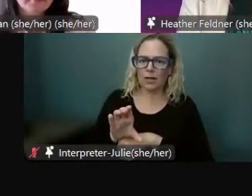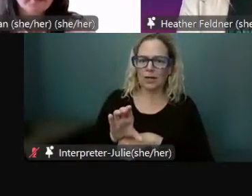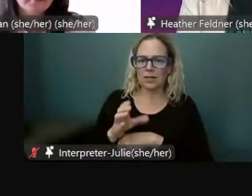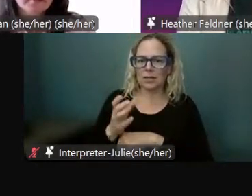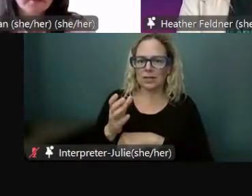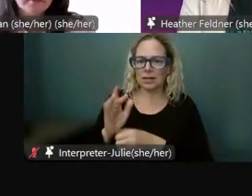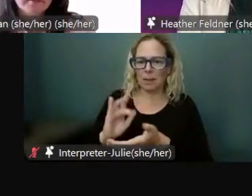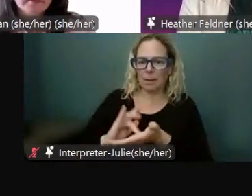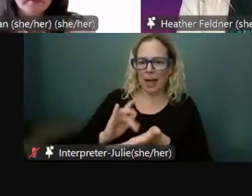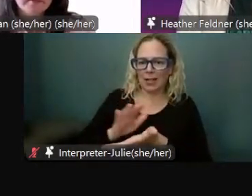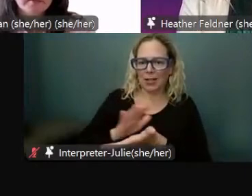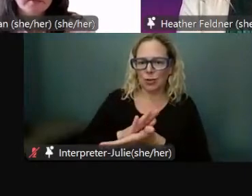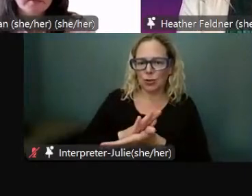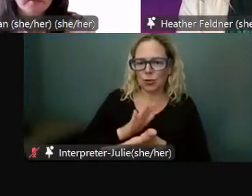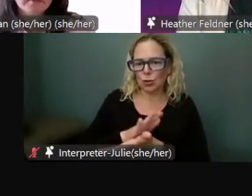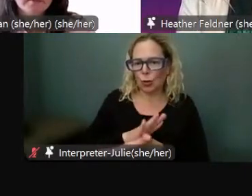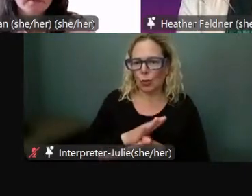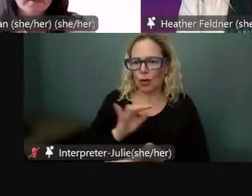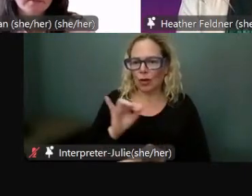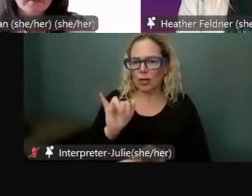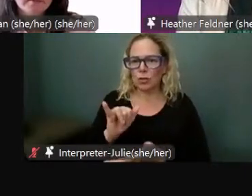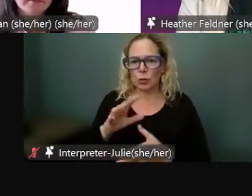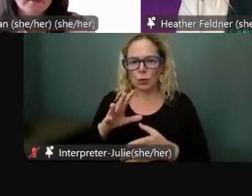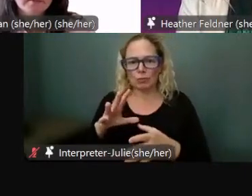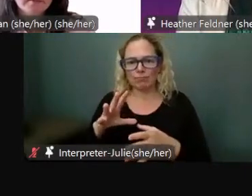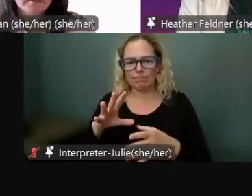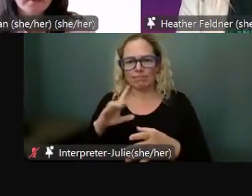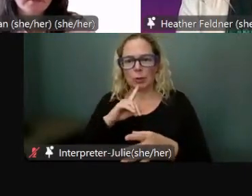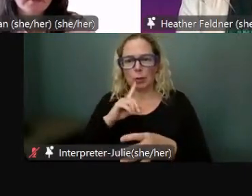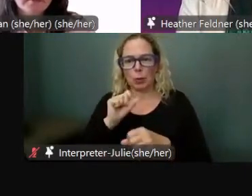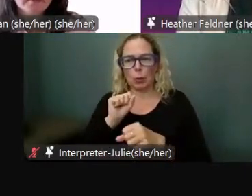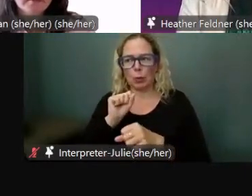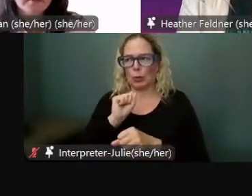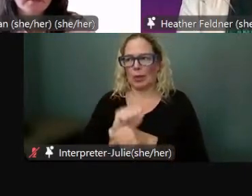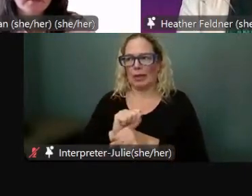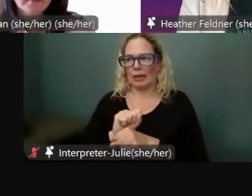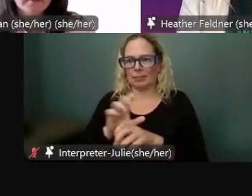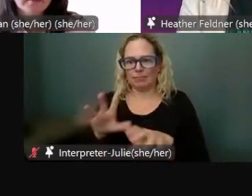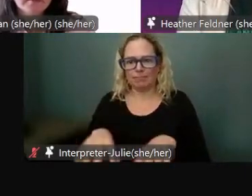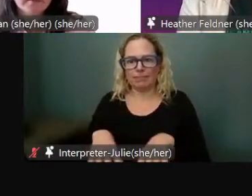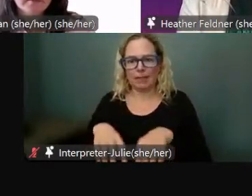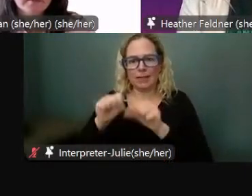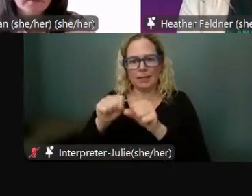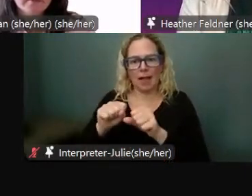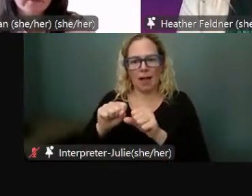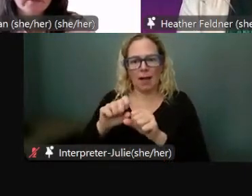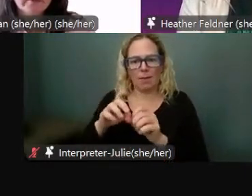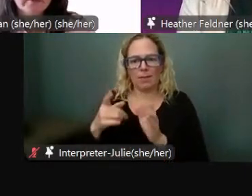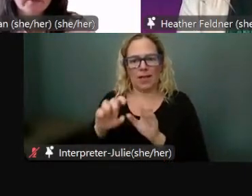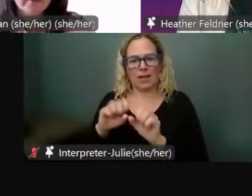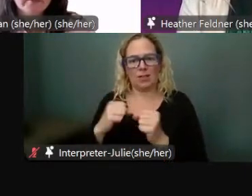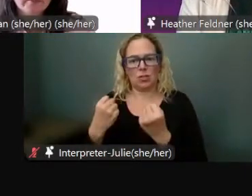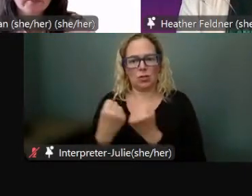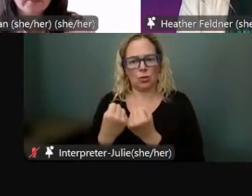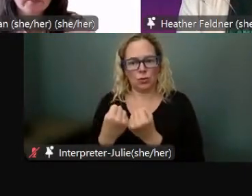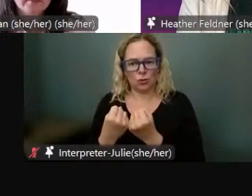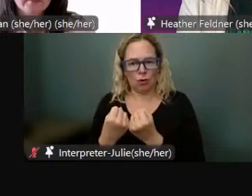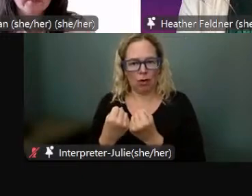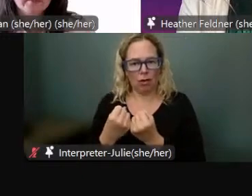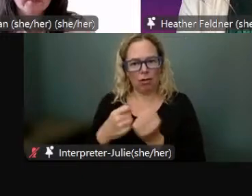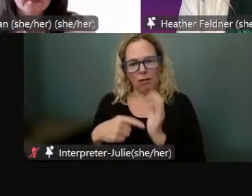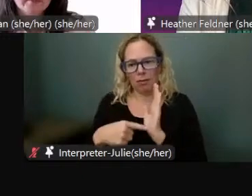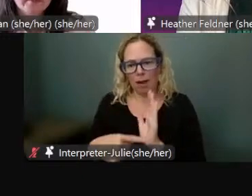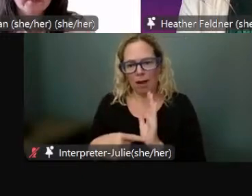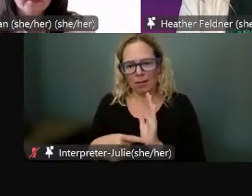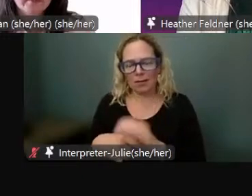to adopt a social model perspective? And I just very briefly wanted to make a little bit of to